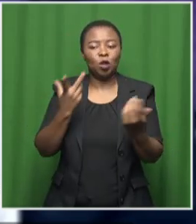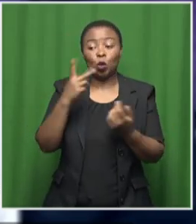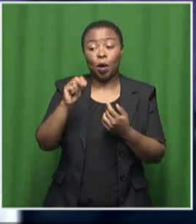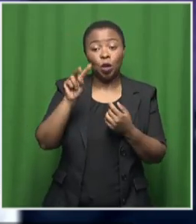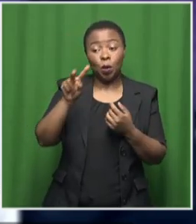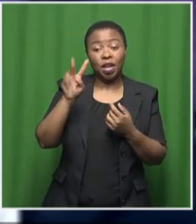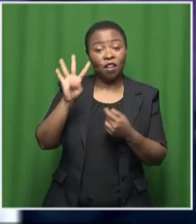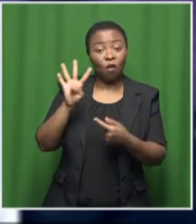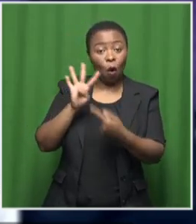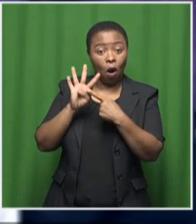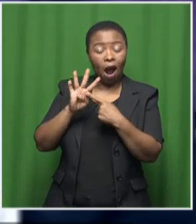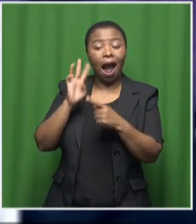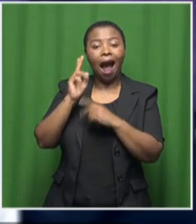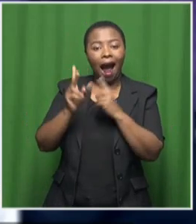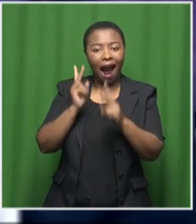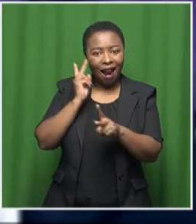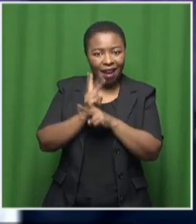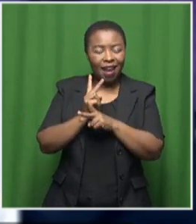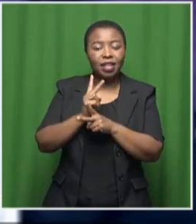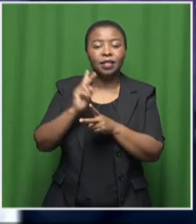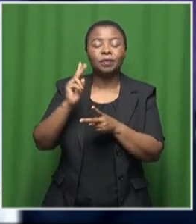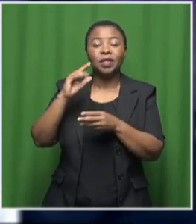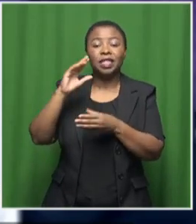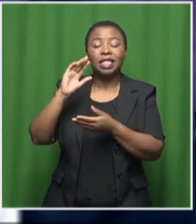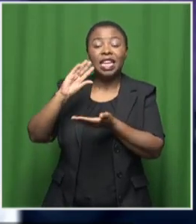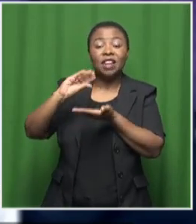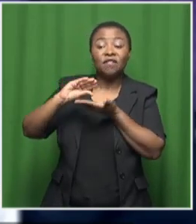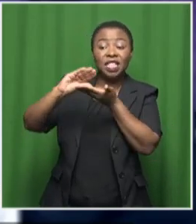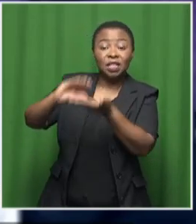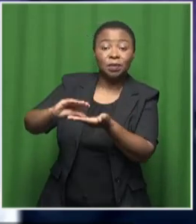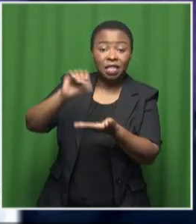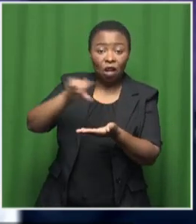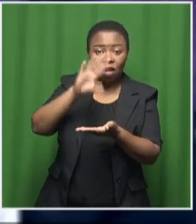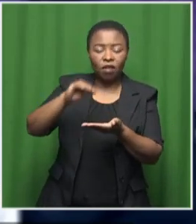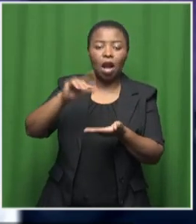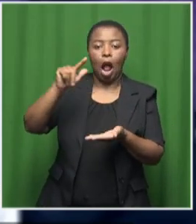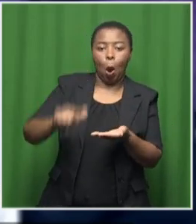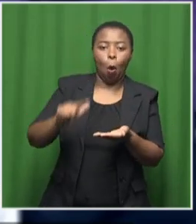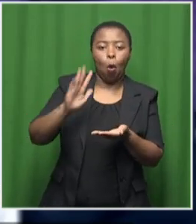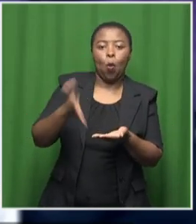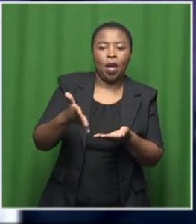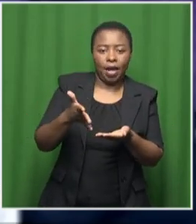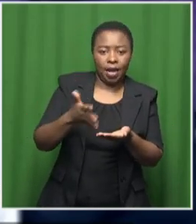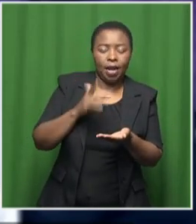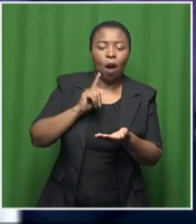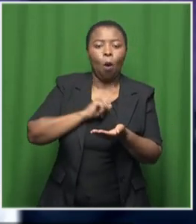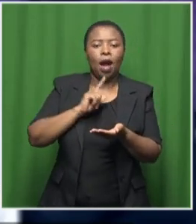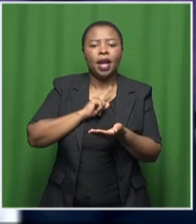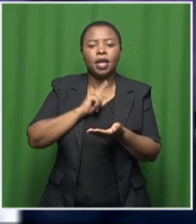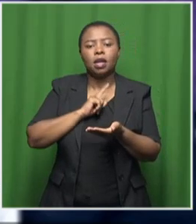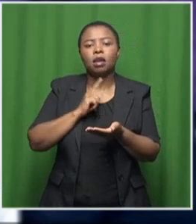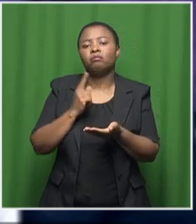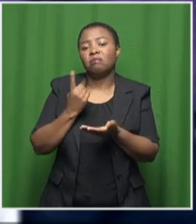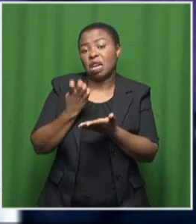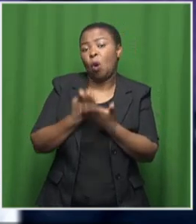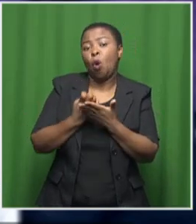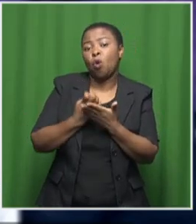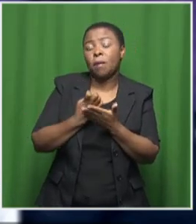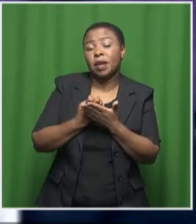be a year of low investment in South Africa. As a result of that, economic growth will